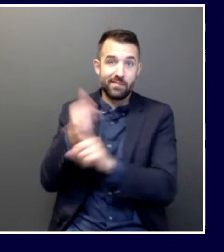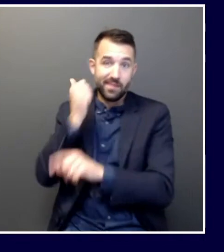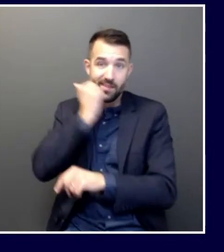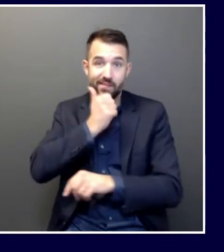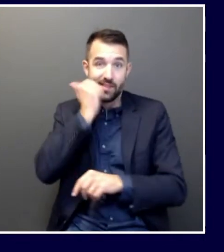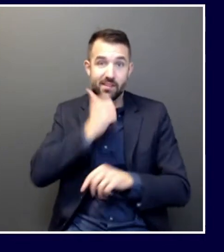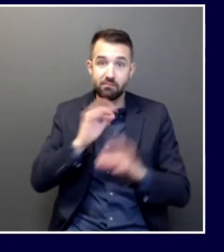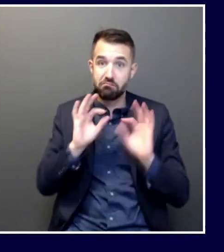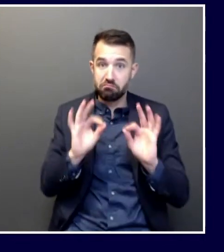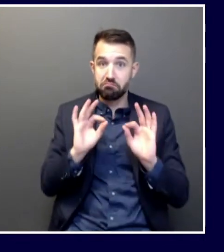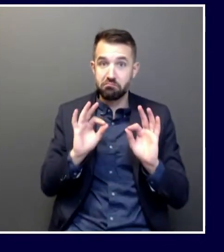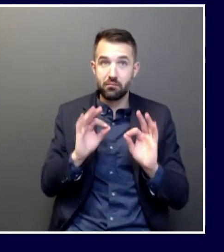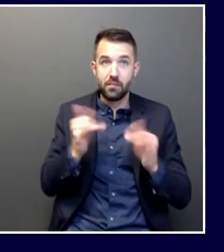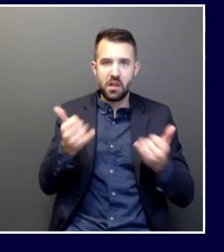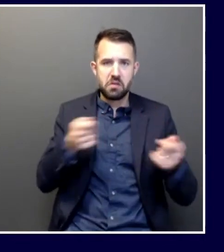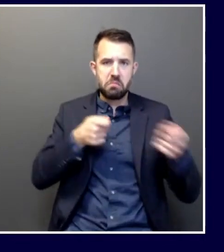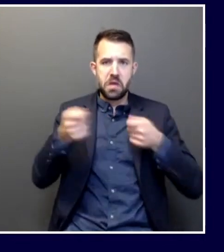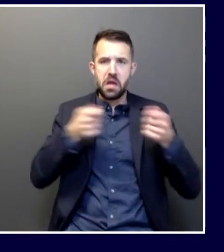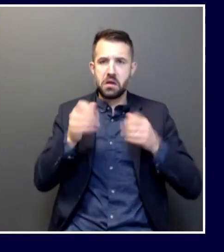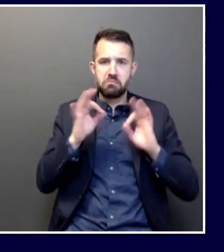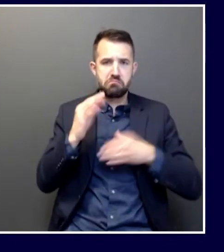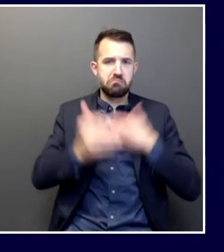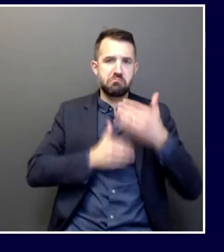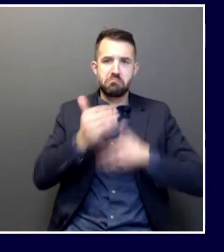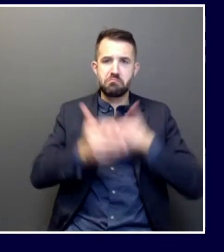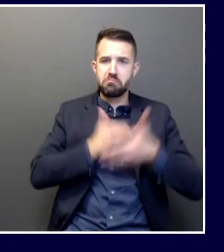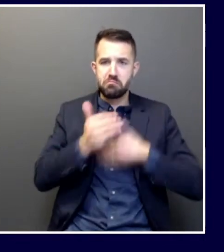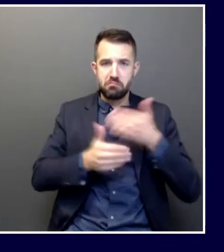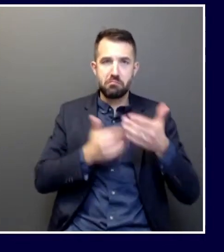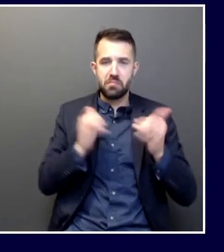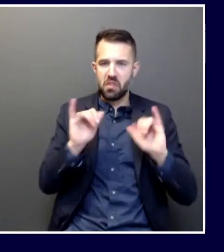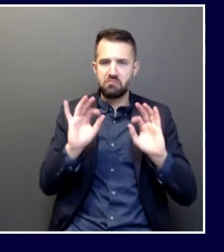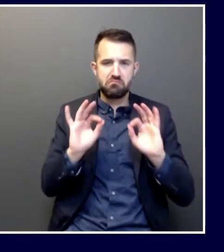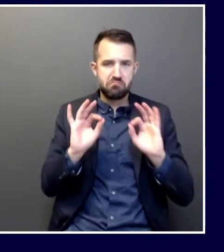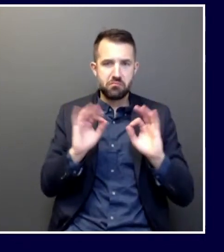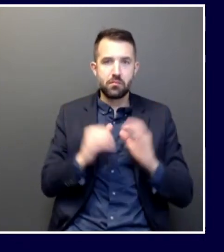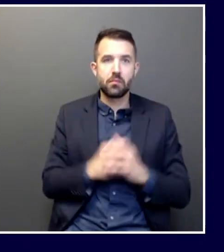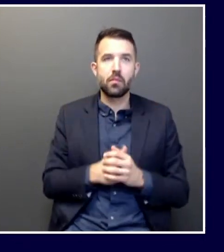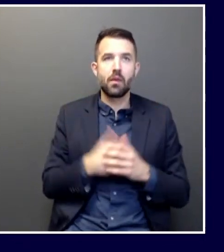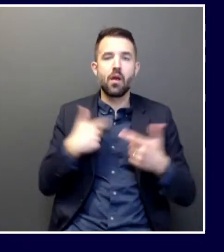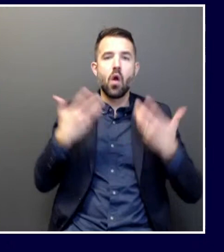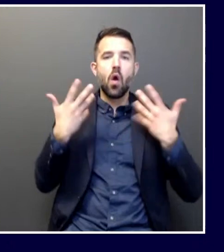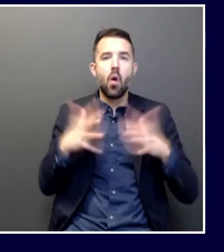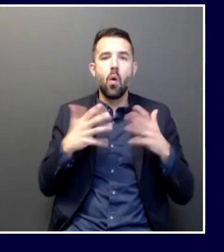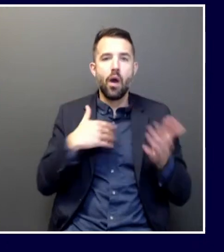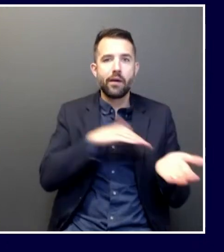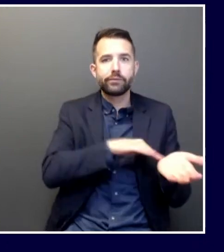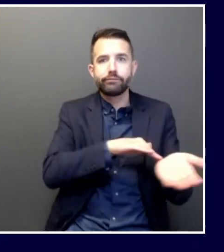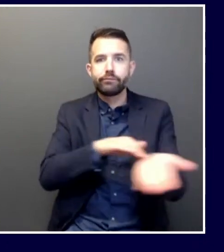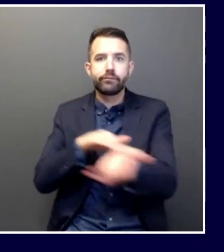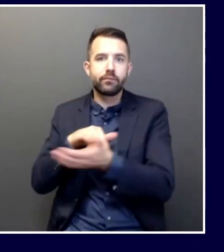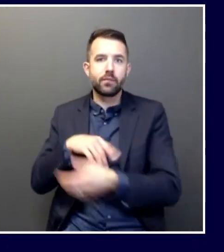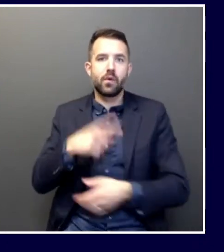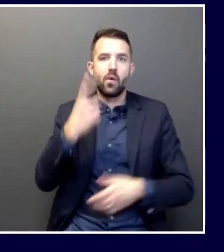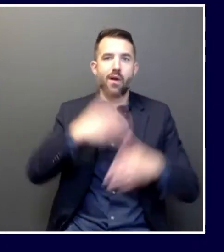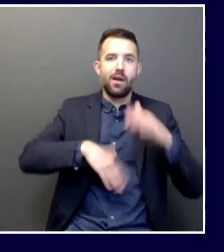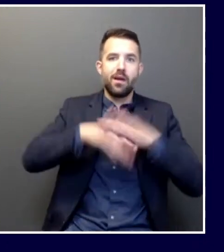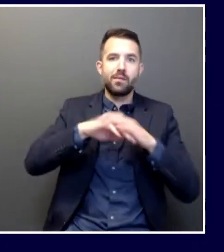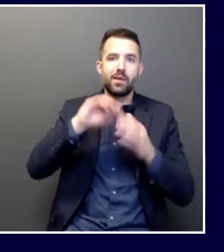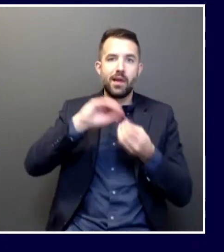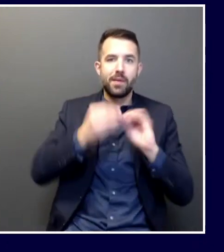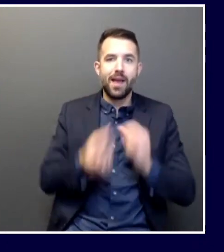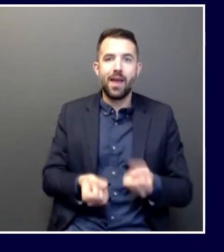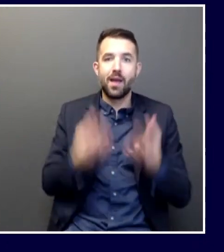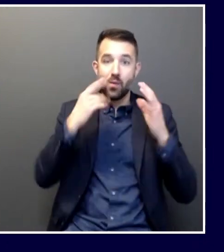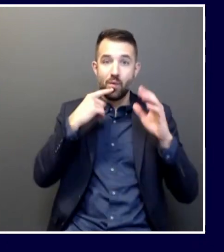could we be doing as a state if or when the demand and the need were there? And when we compare where we are now versus A,